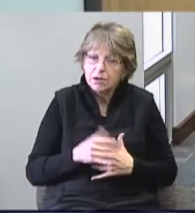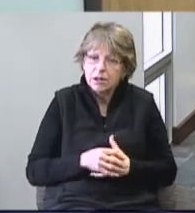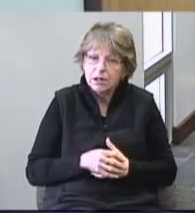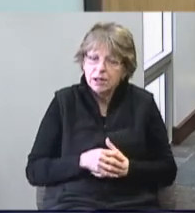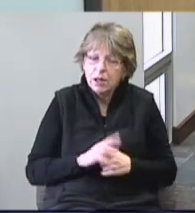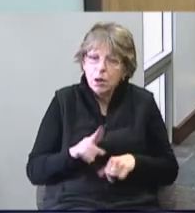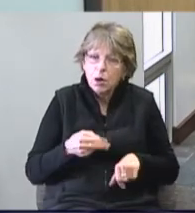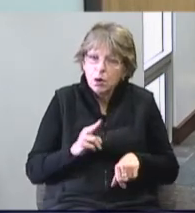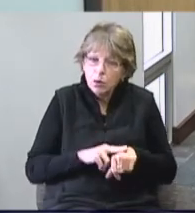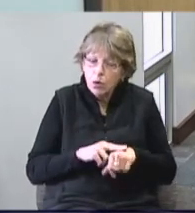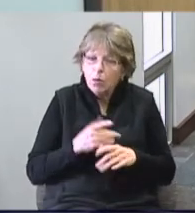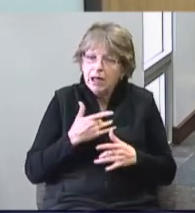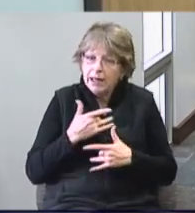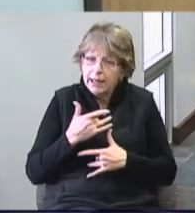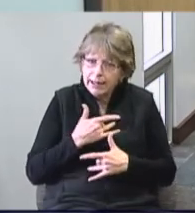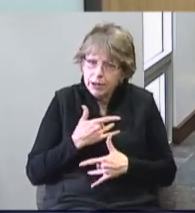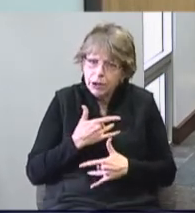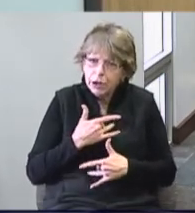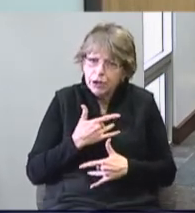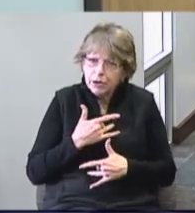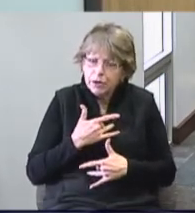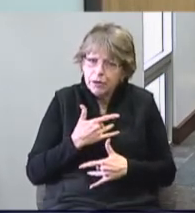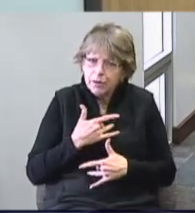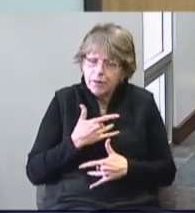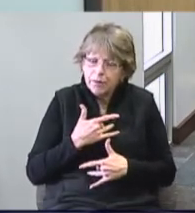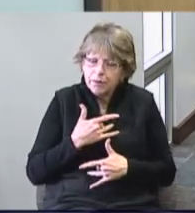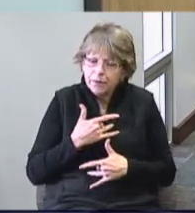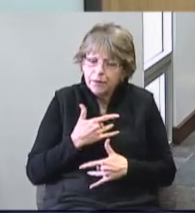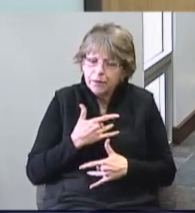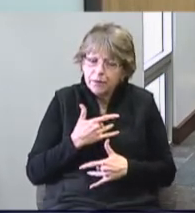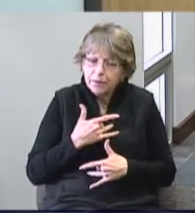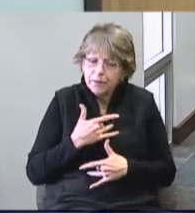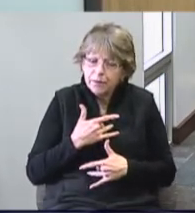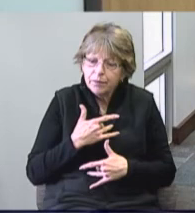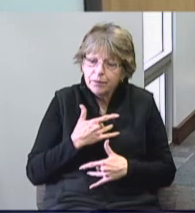Usually, if the concerns are something of a,